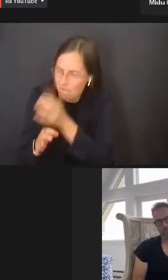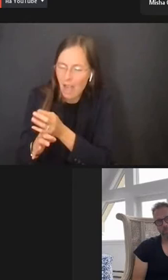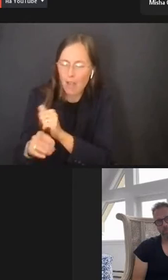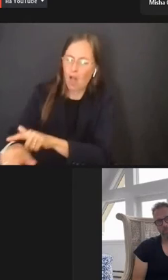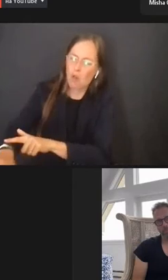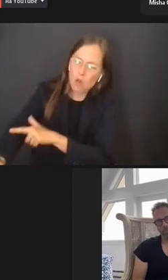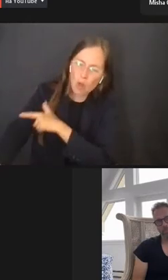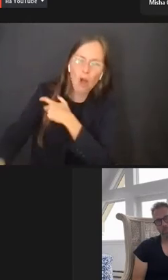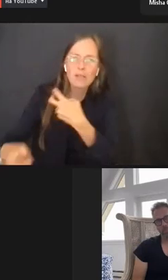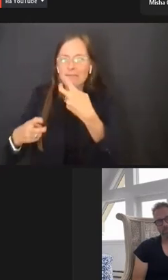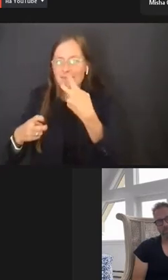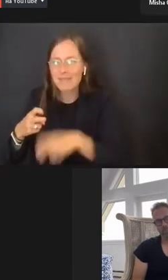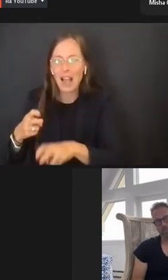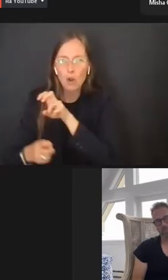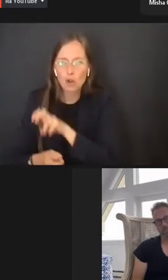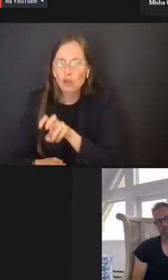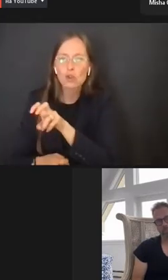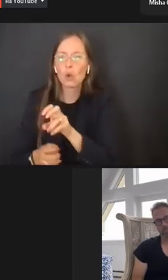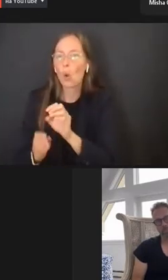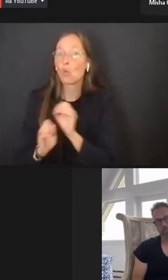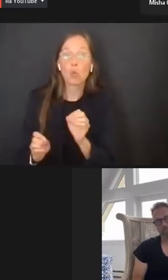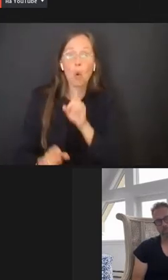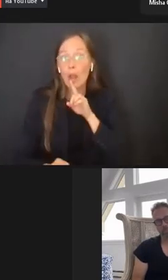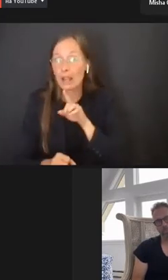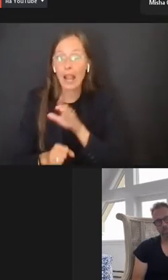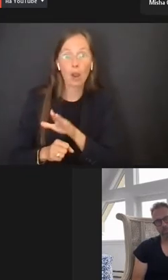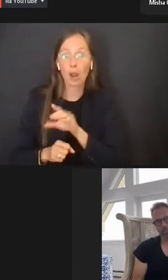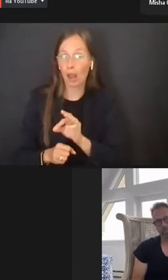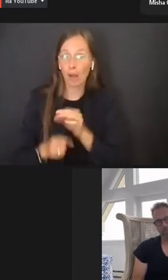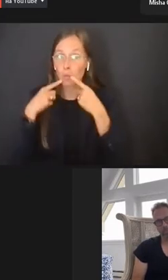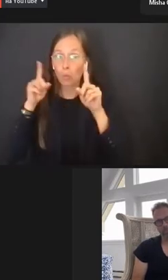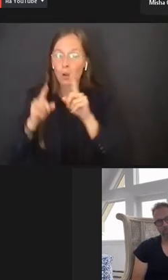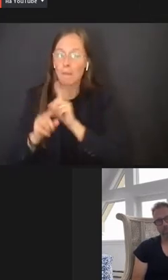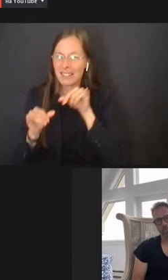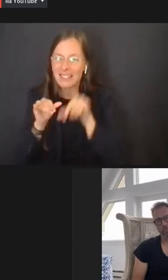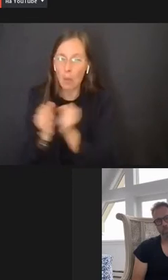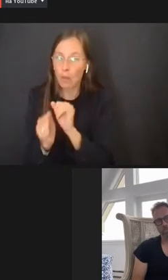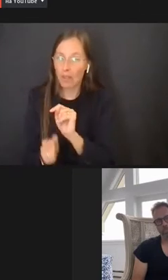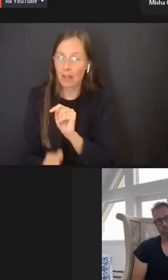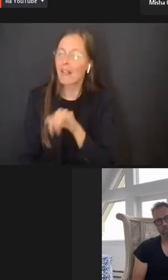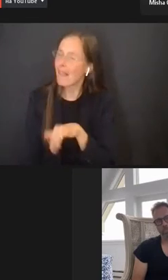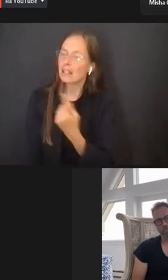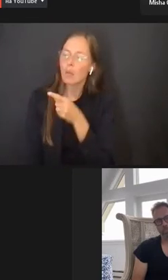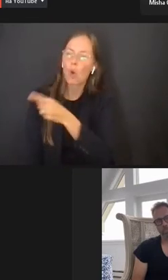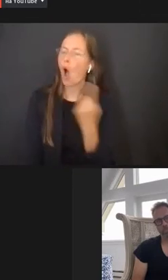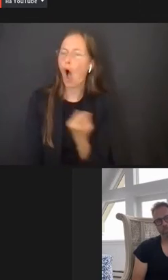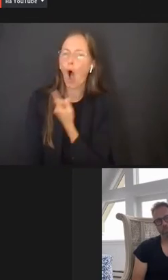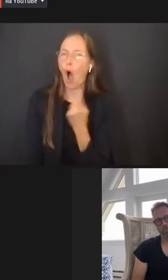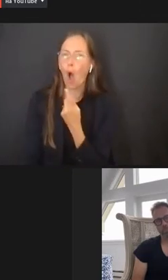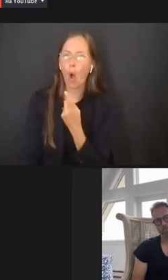journey, but just sticking with it nonetheless, is something that you've always been really amazing